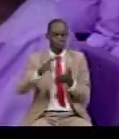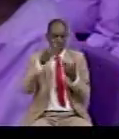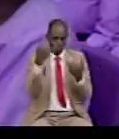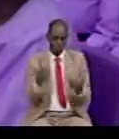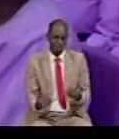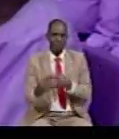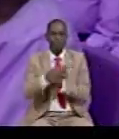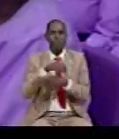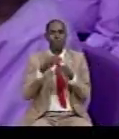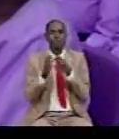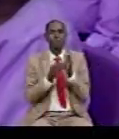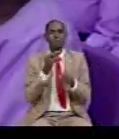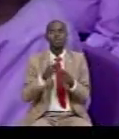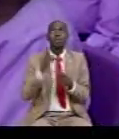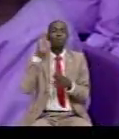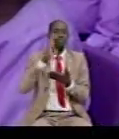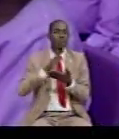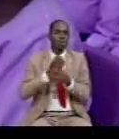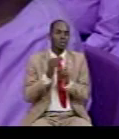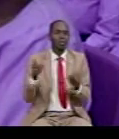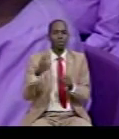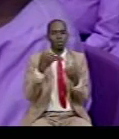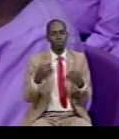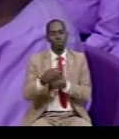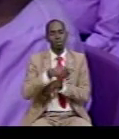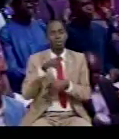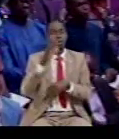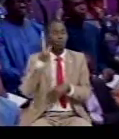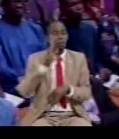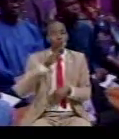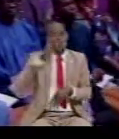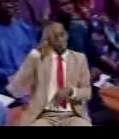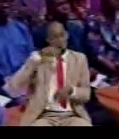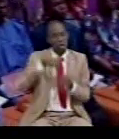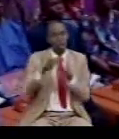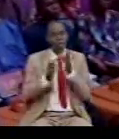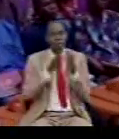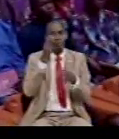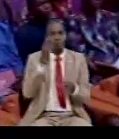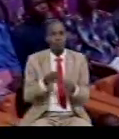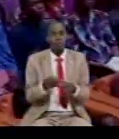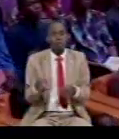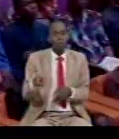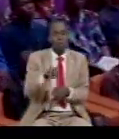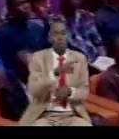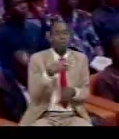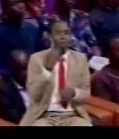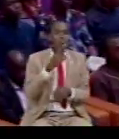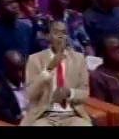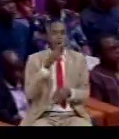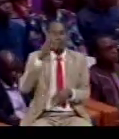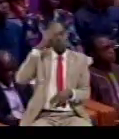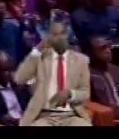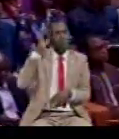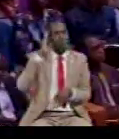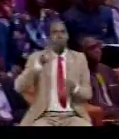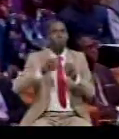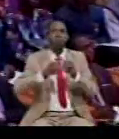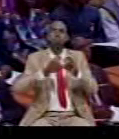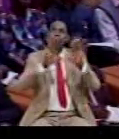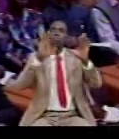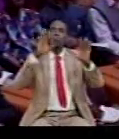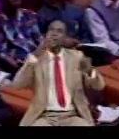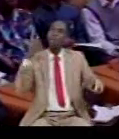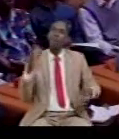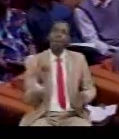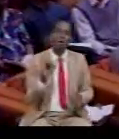will save you today. You'll be wise today. And they that be wise, they'll shine forever and